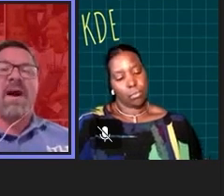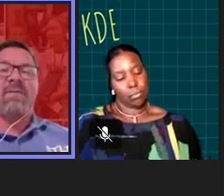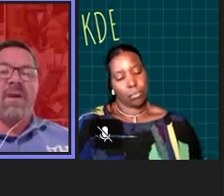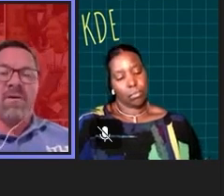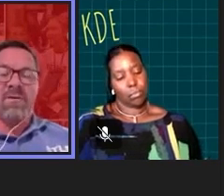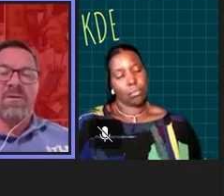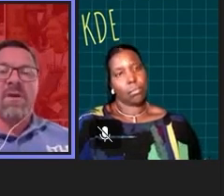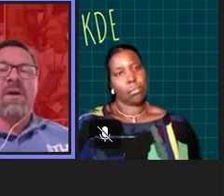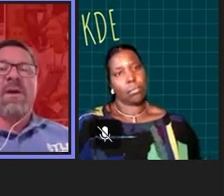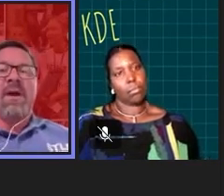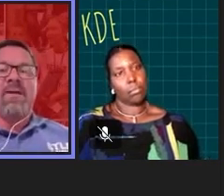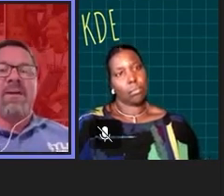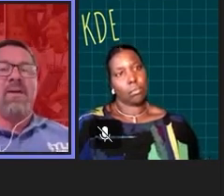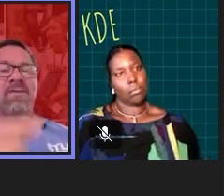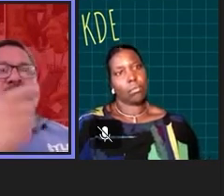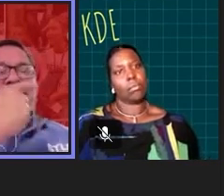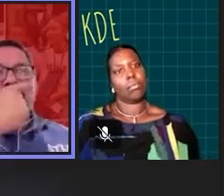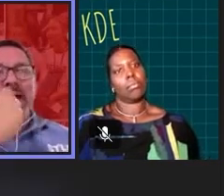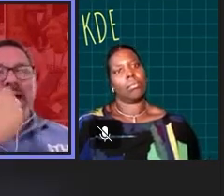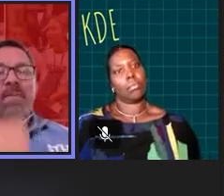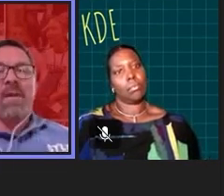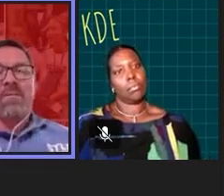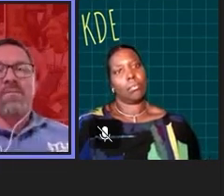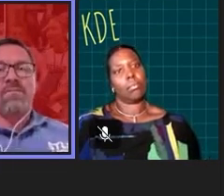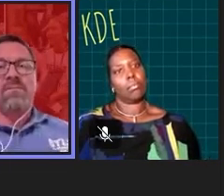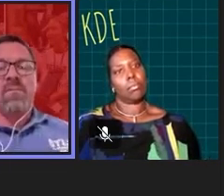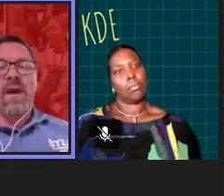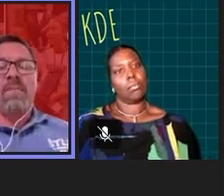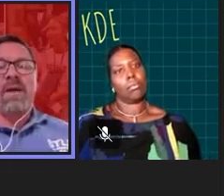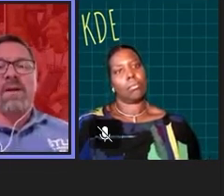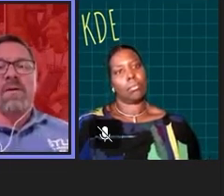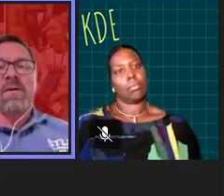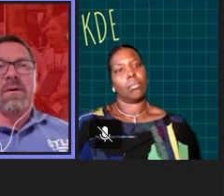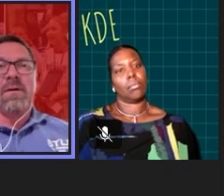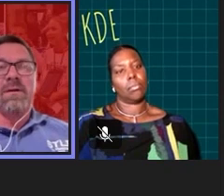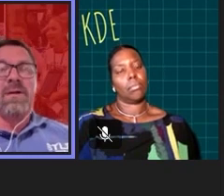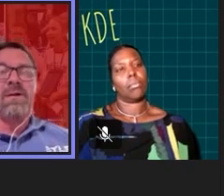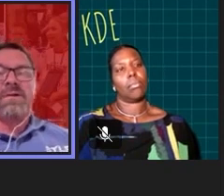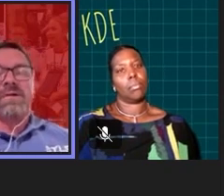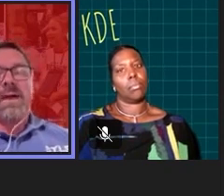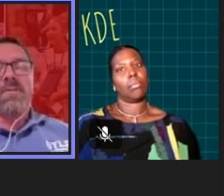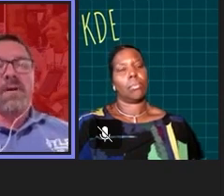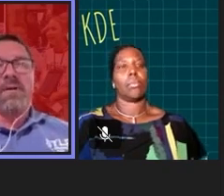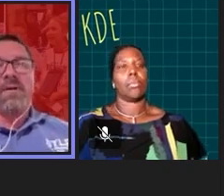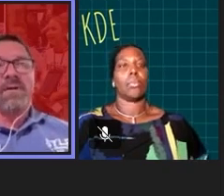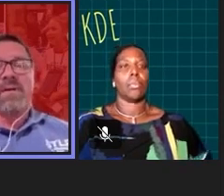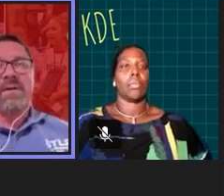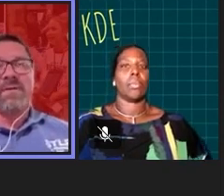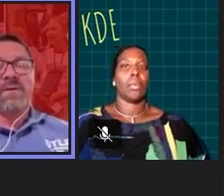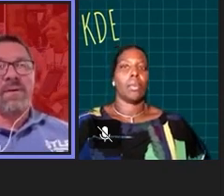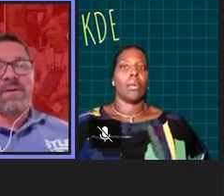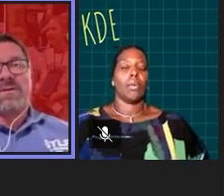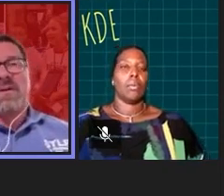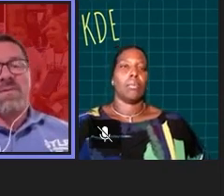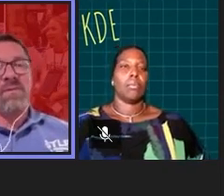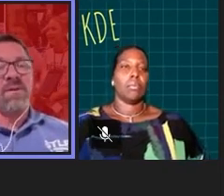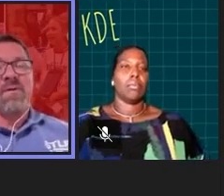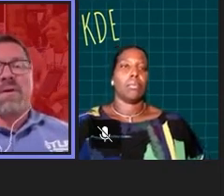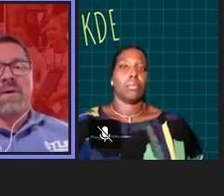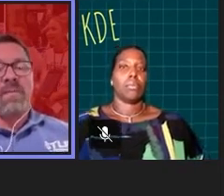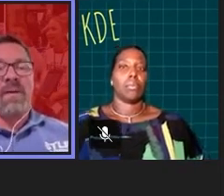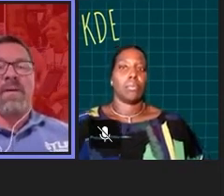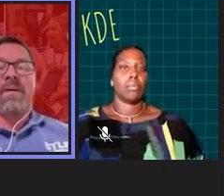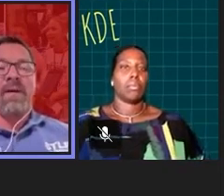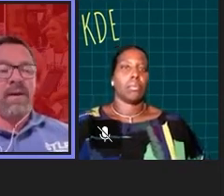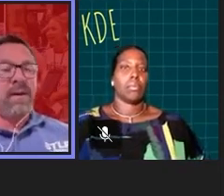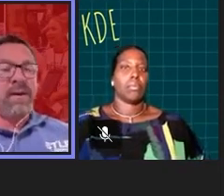initial 5 years. And so it's just something we got to be yep, clear on, because in this example, I'm probably going to tell that district, the safe moves to go out